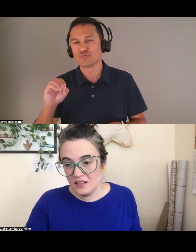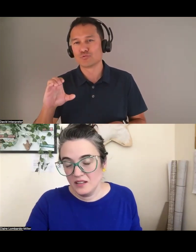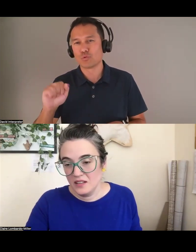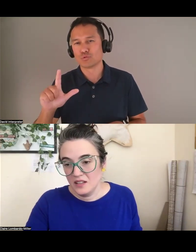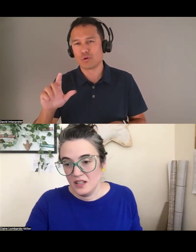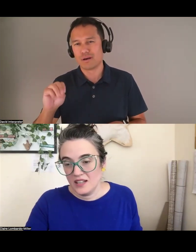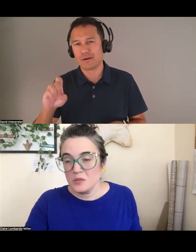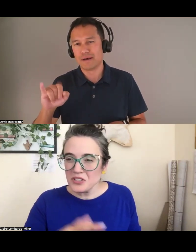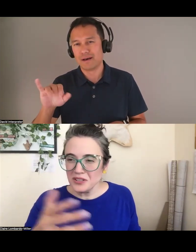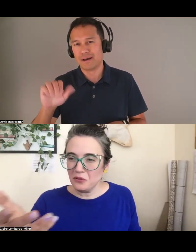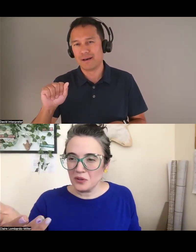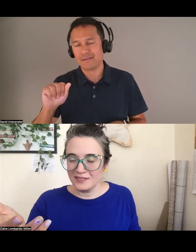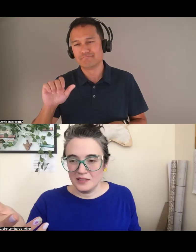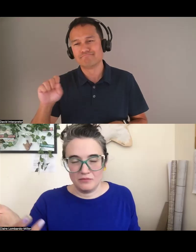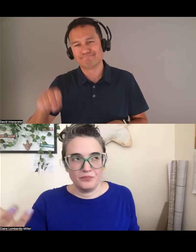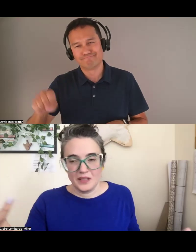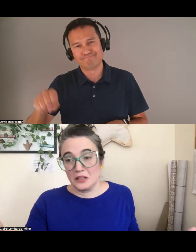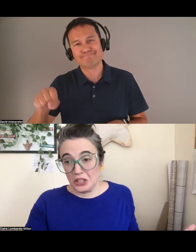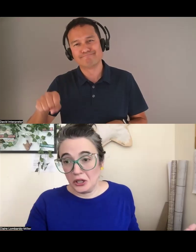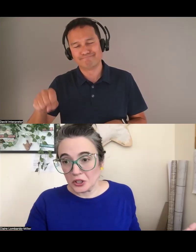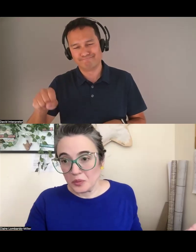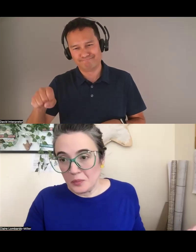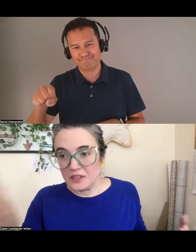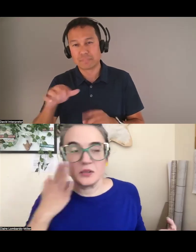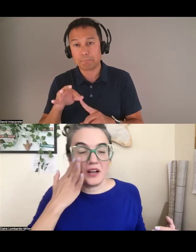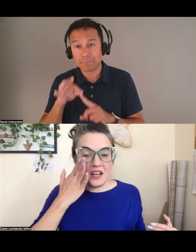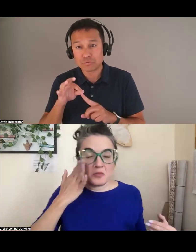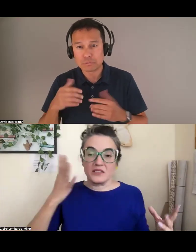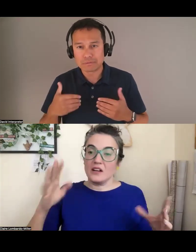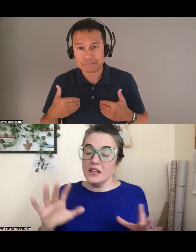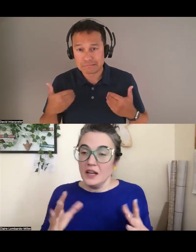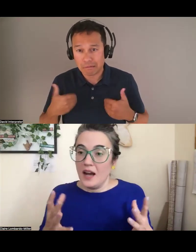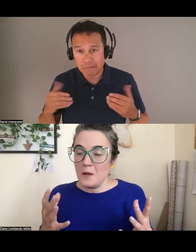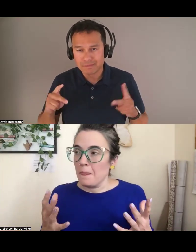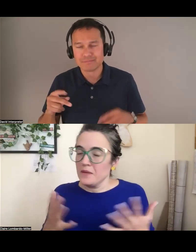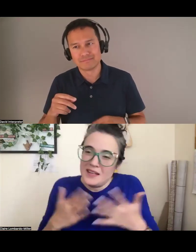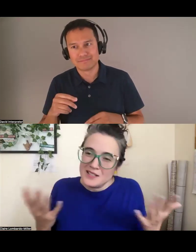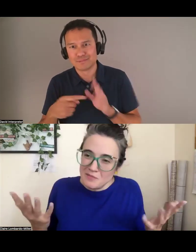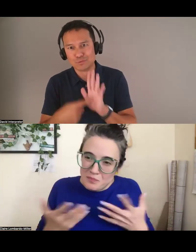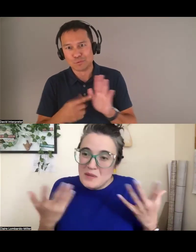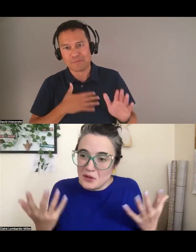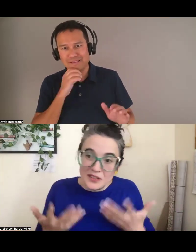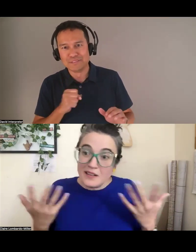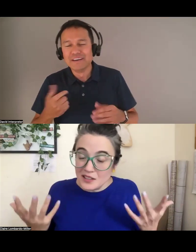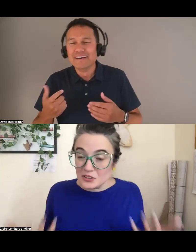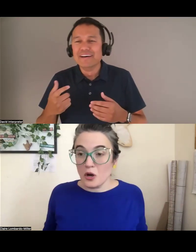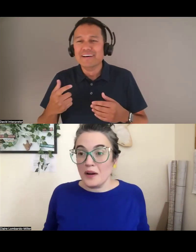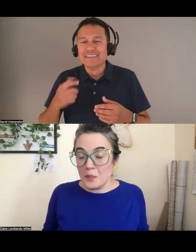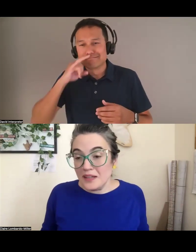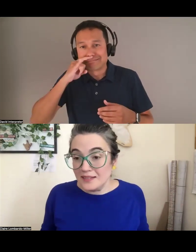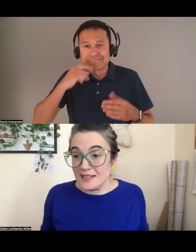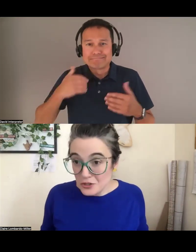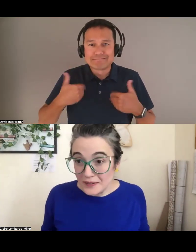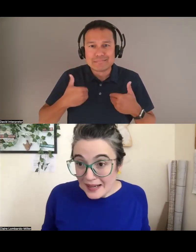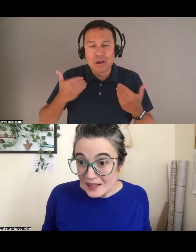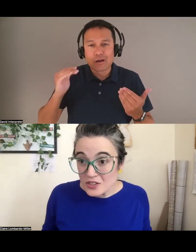absolutely. Especially for the younger people. This is where I age myself. Kids, people, young adults growing up